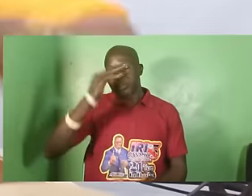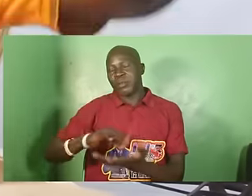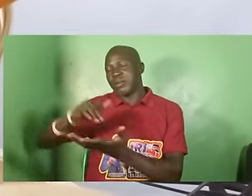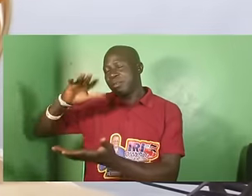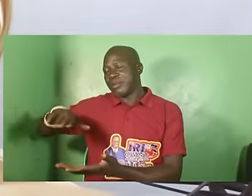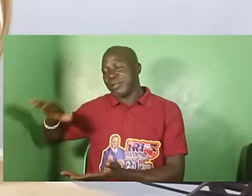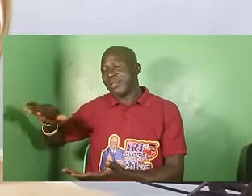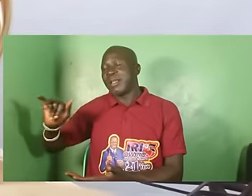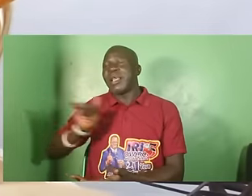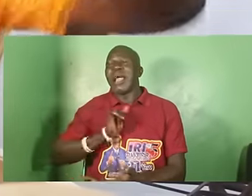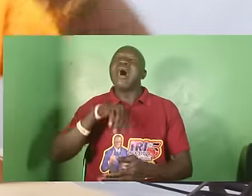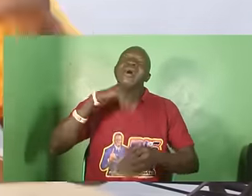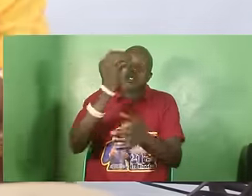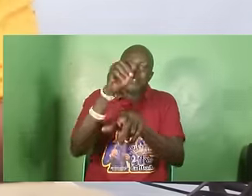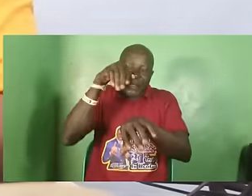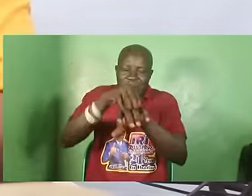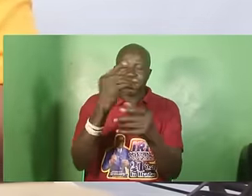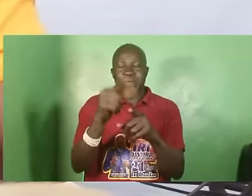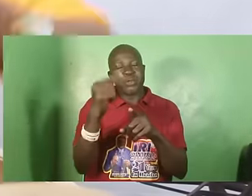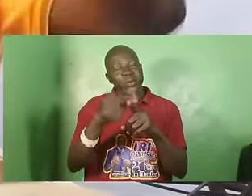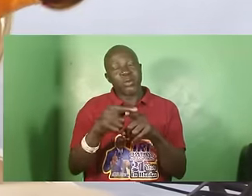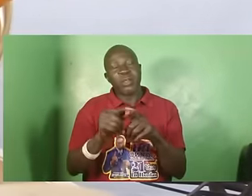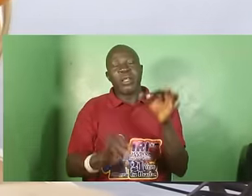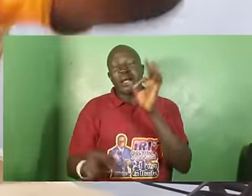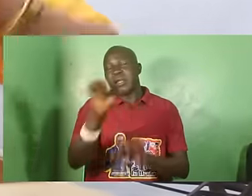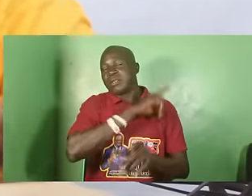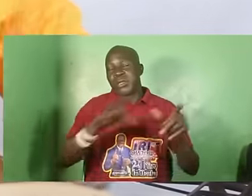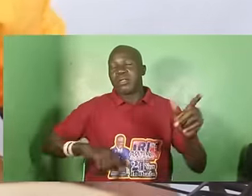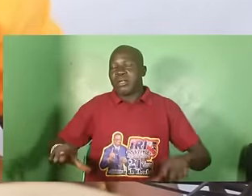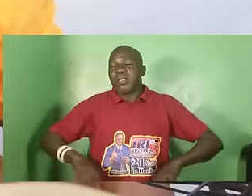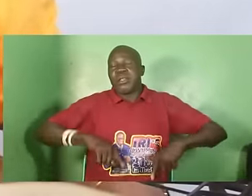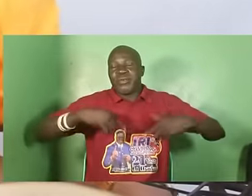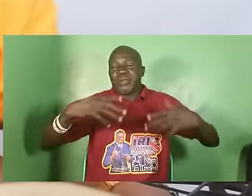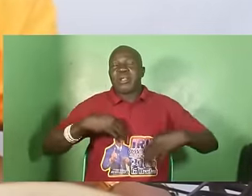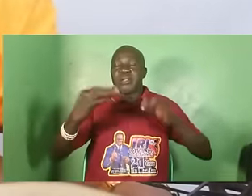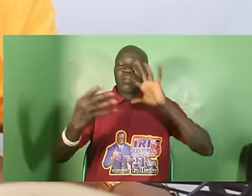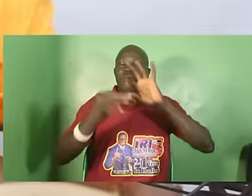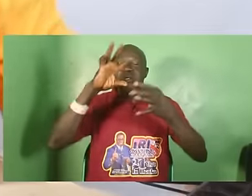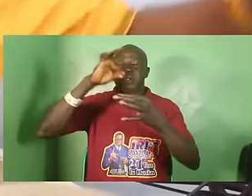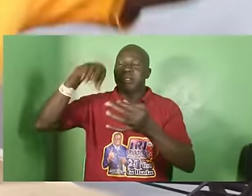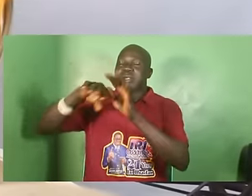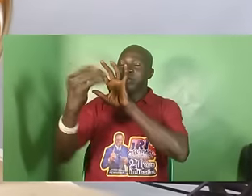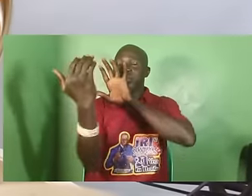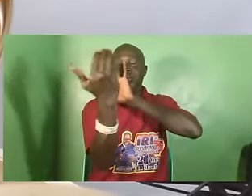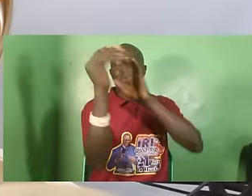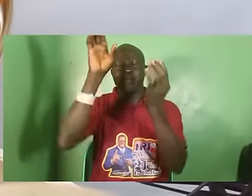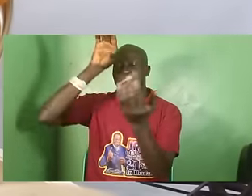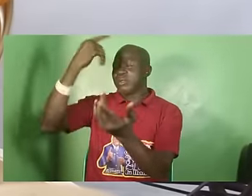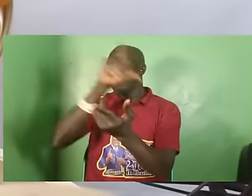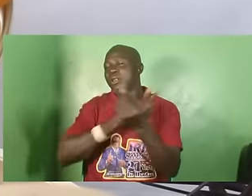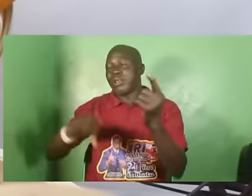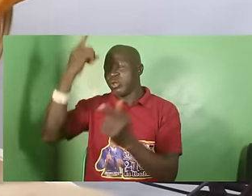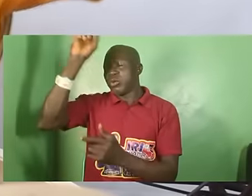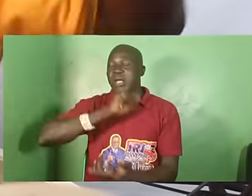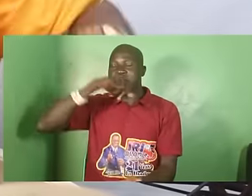Glorious children. Mo waro oro ejade. I said for the word. Be Oluwa ti be. As not even. Ti emi re wa. In spirit. Me waji Oluwa. Before the Lord.